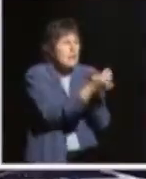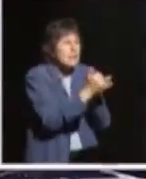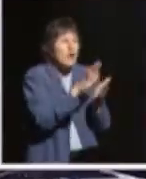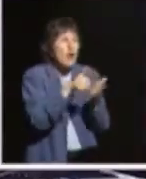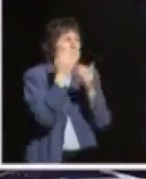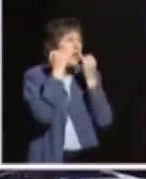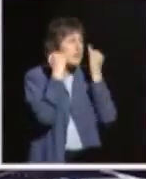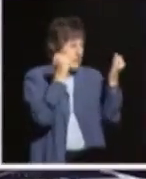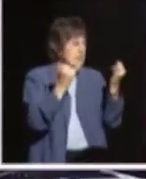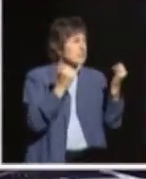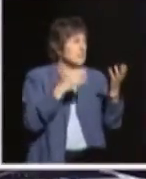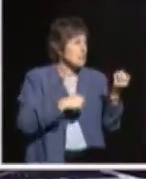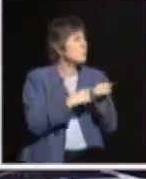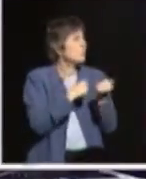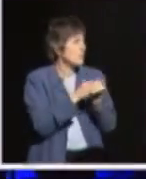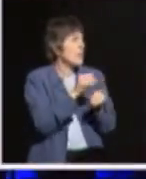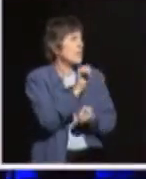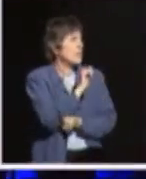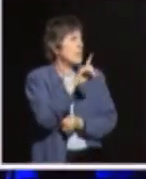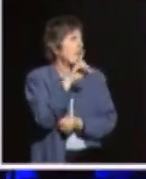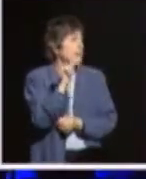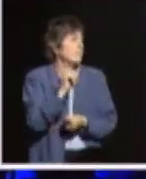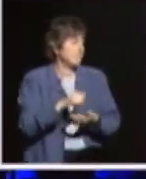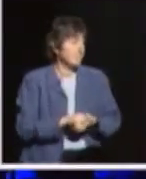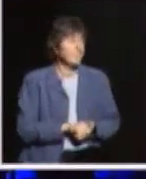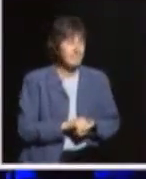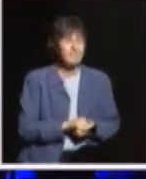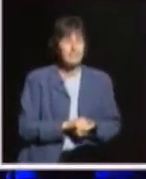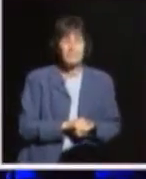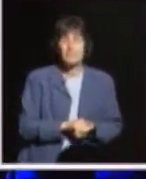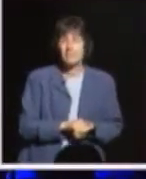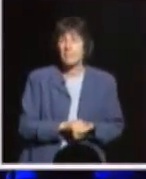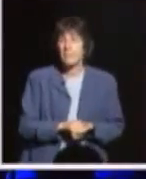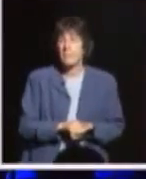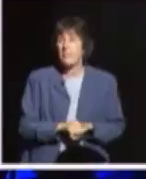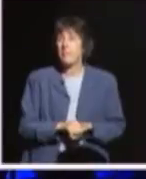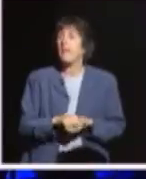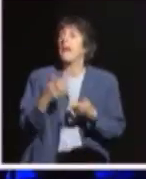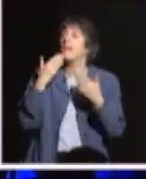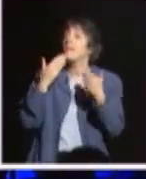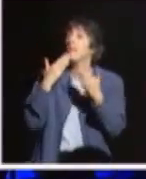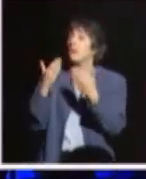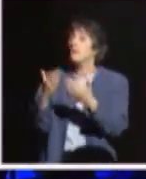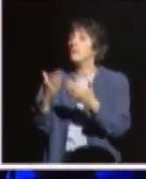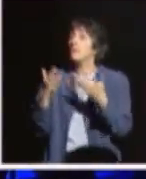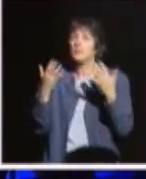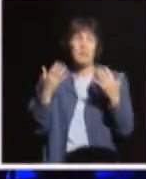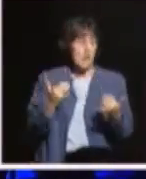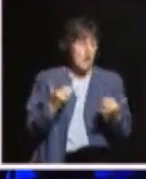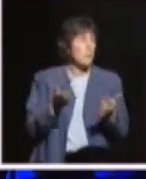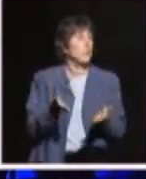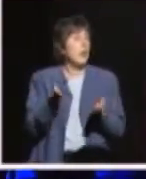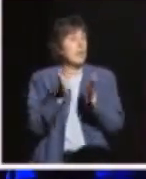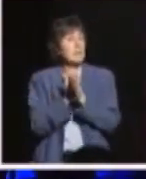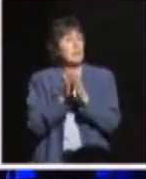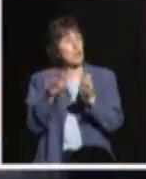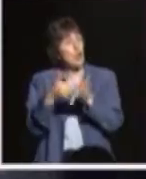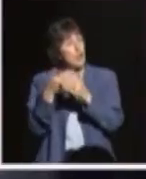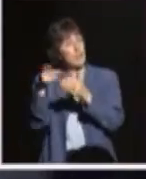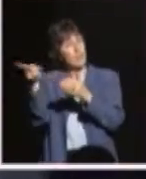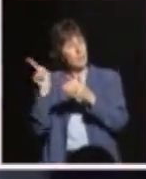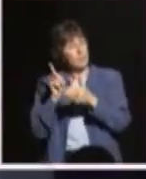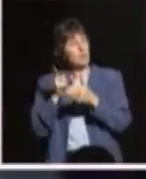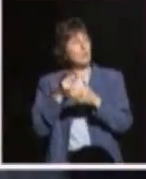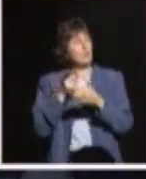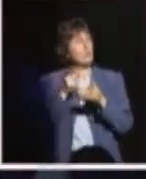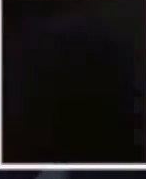American Disabilities Act. Thank you very much. Thank you, Tom. We now invite the candidates to deliver a closing statement. The order of